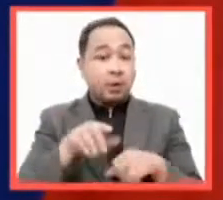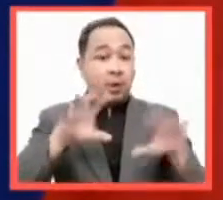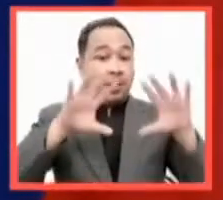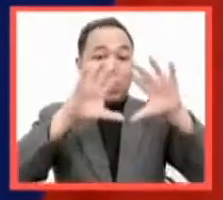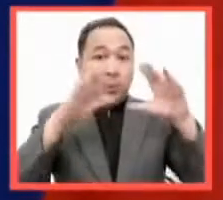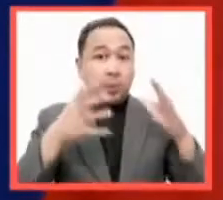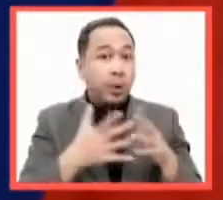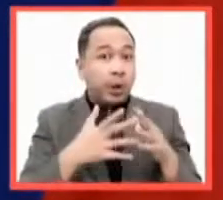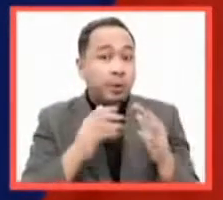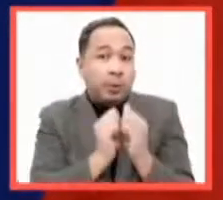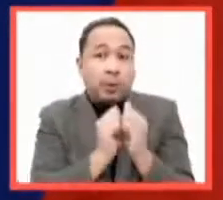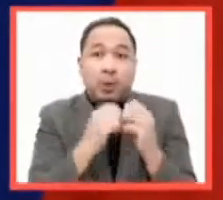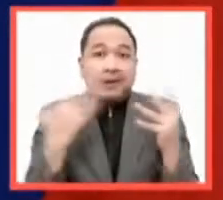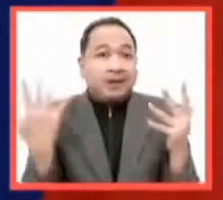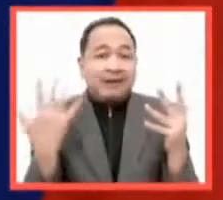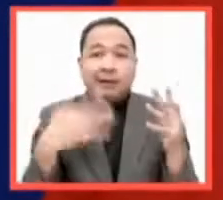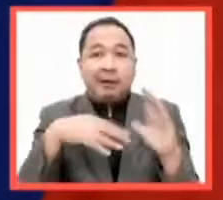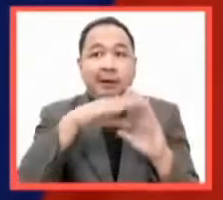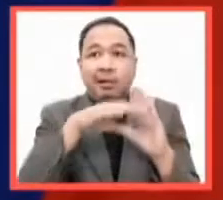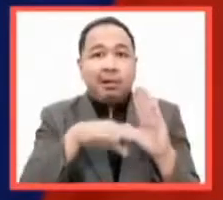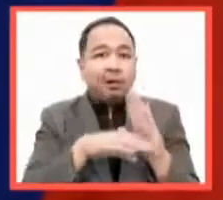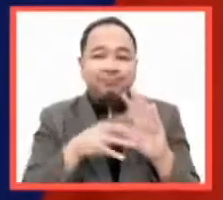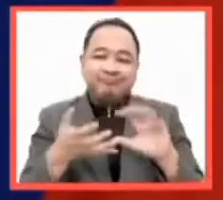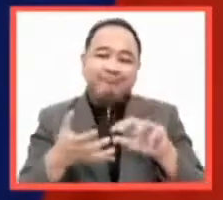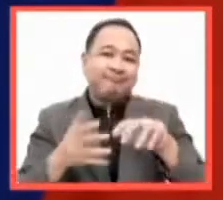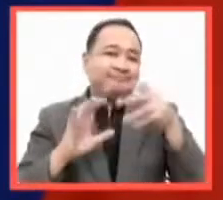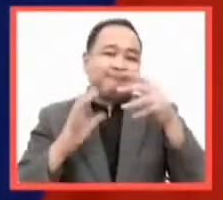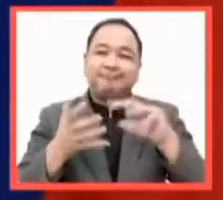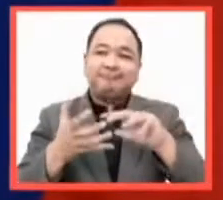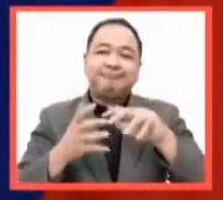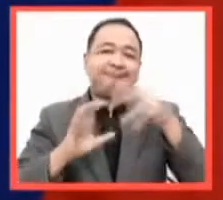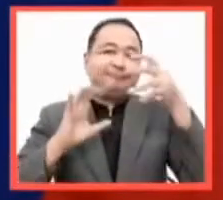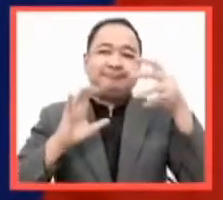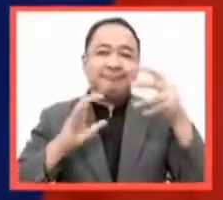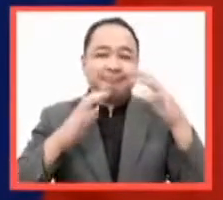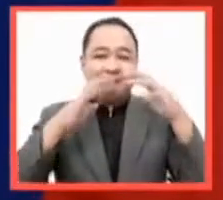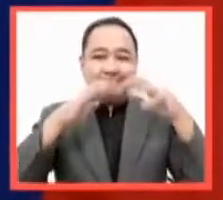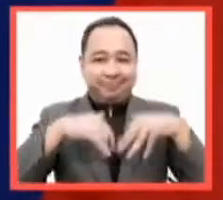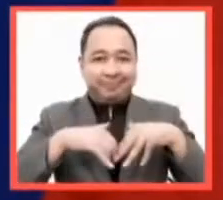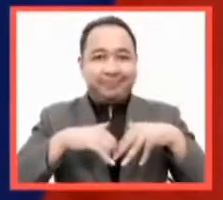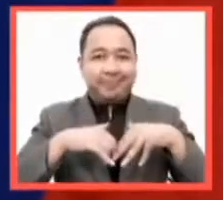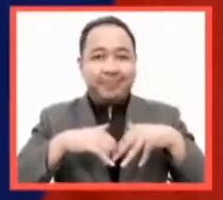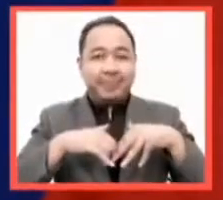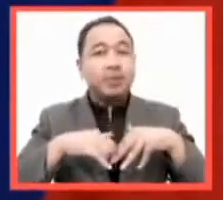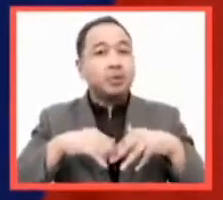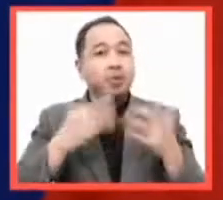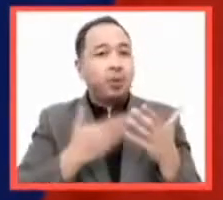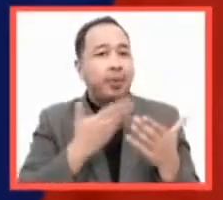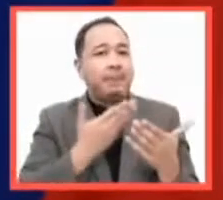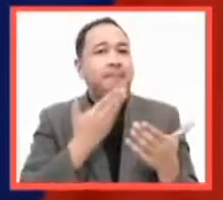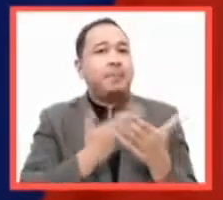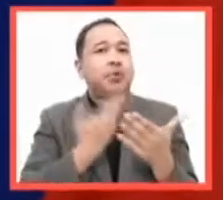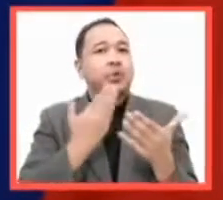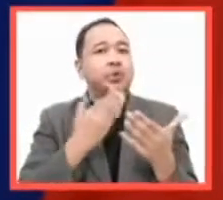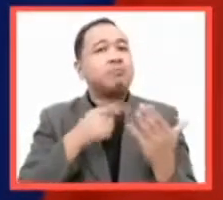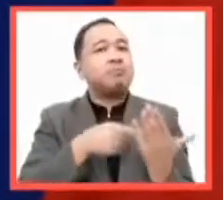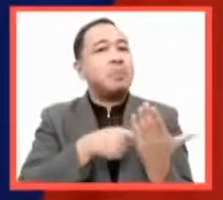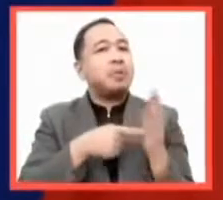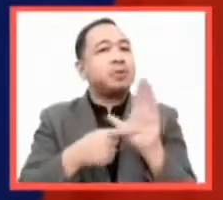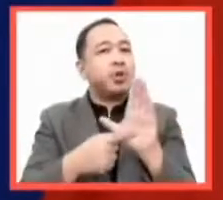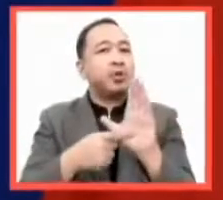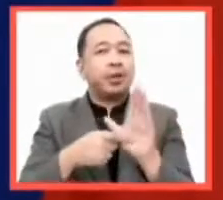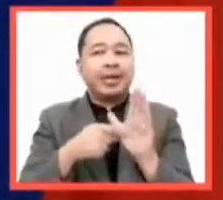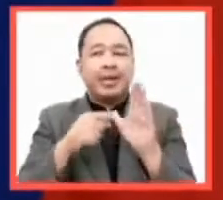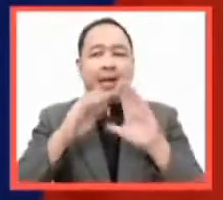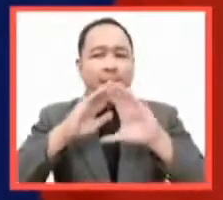of disaster, where the weak is at the mercy of the strong. There can therefore be no other